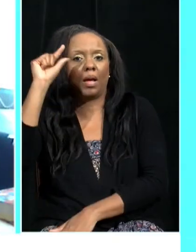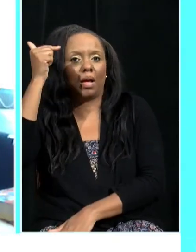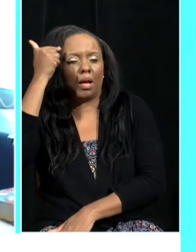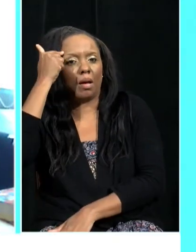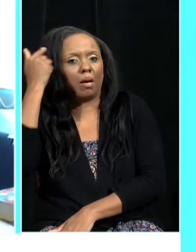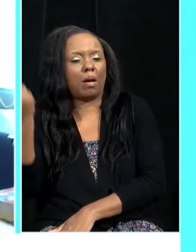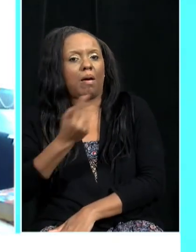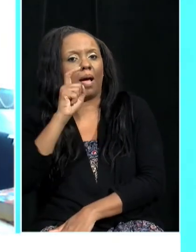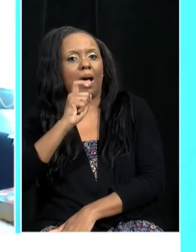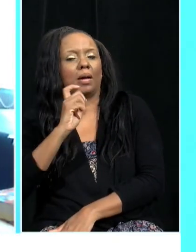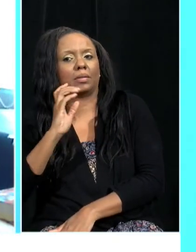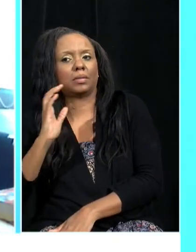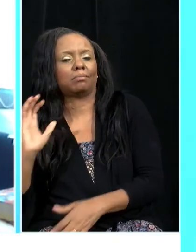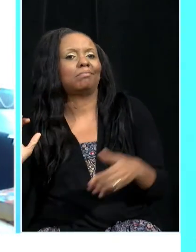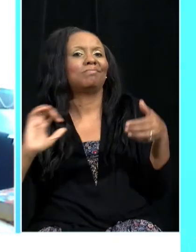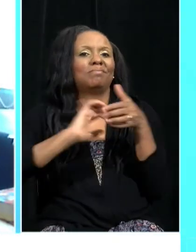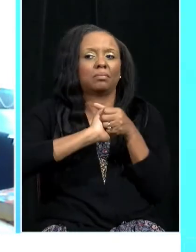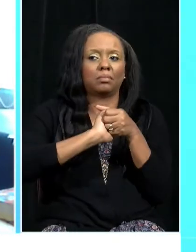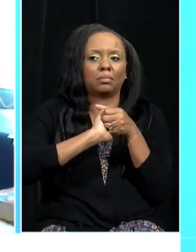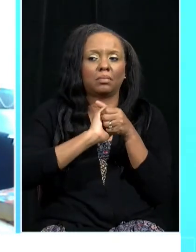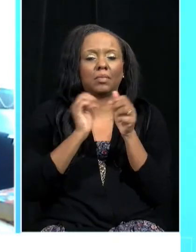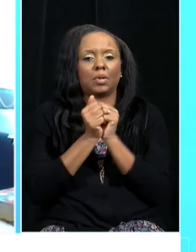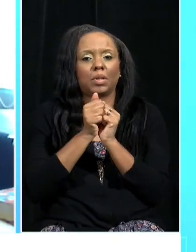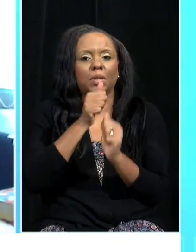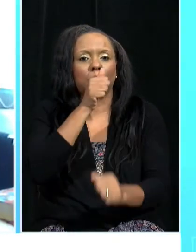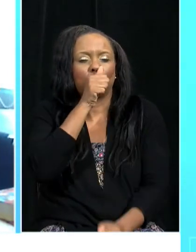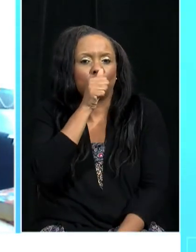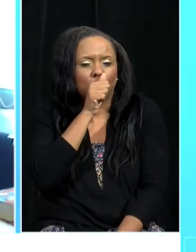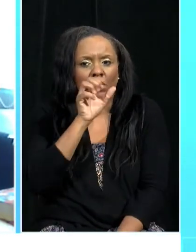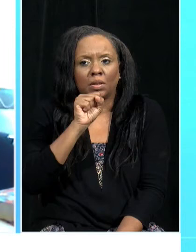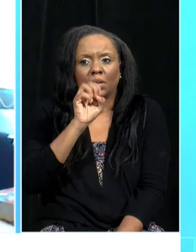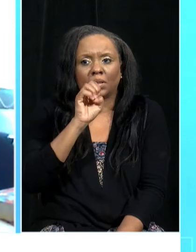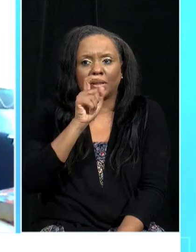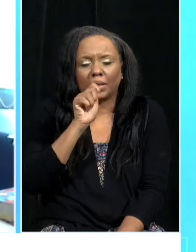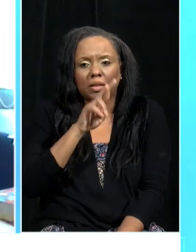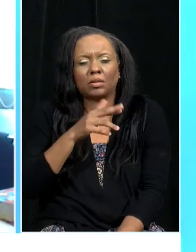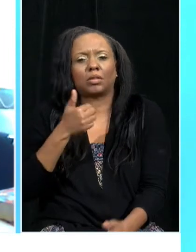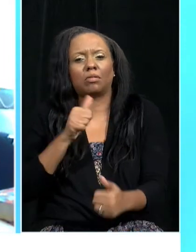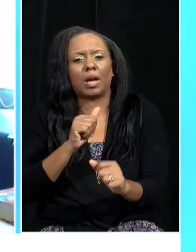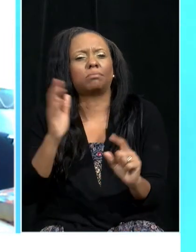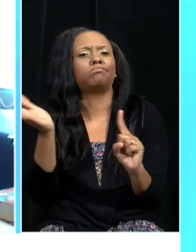alliance with the private sector to escort, cajole, persuade